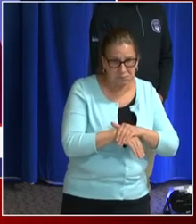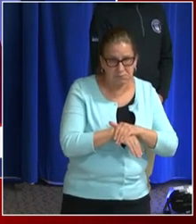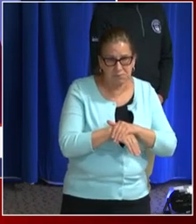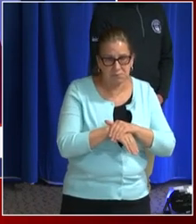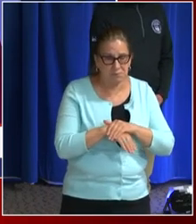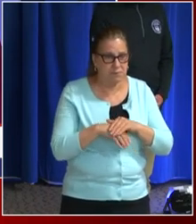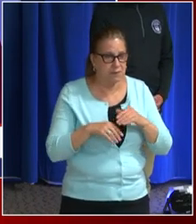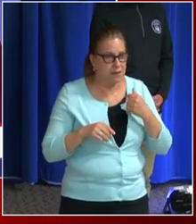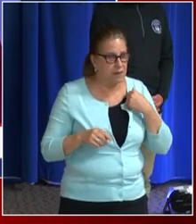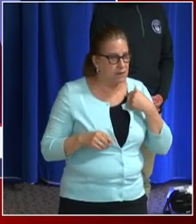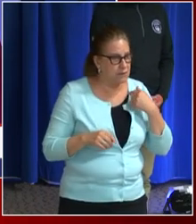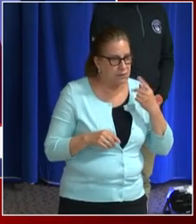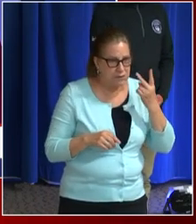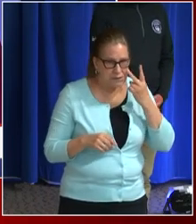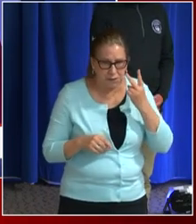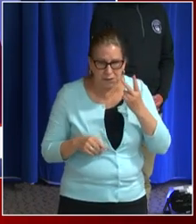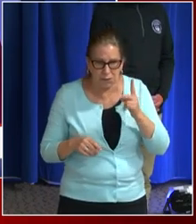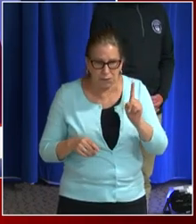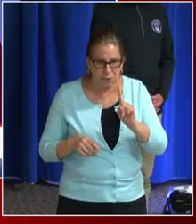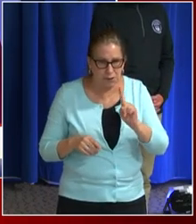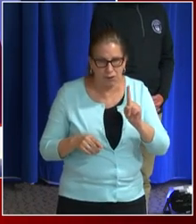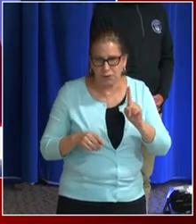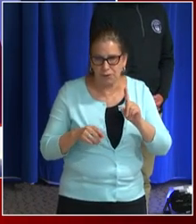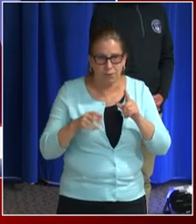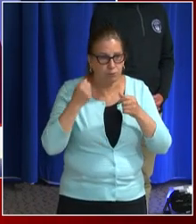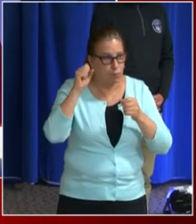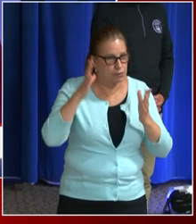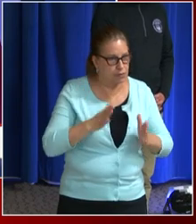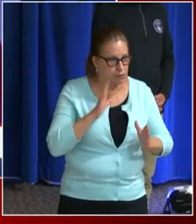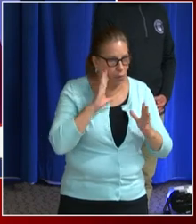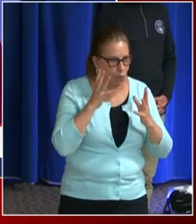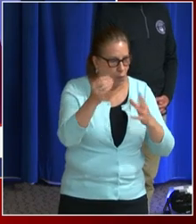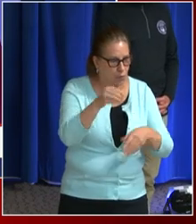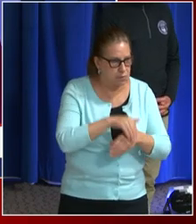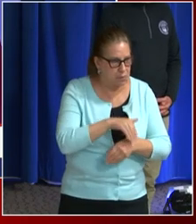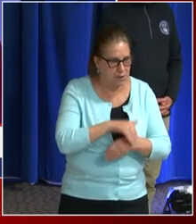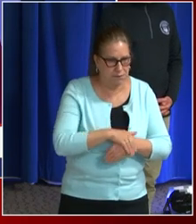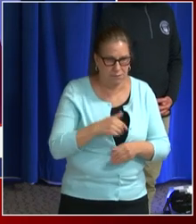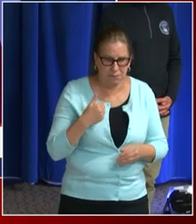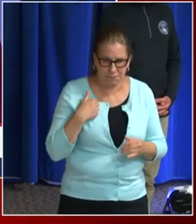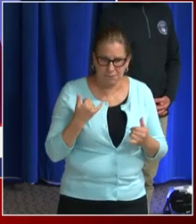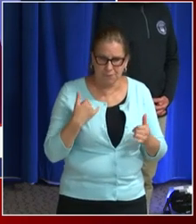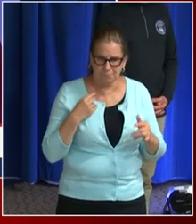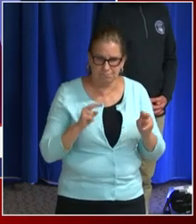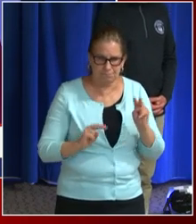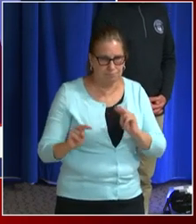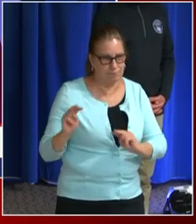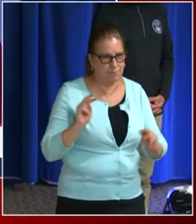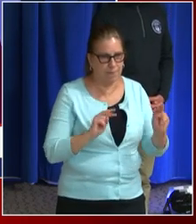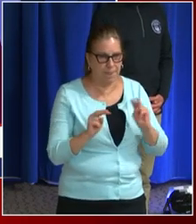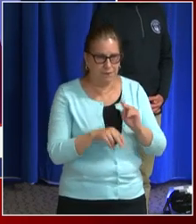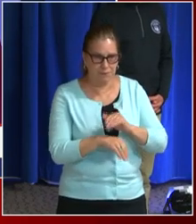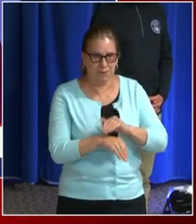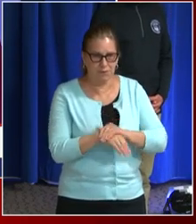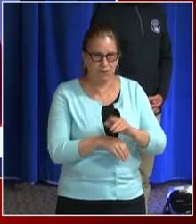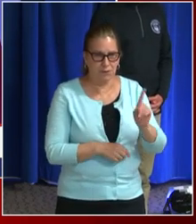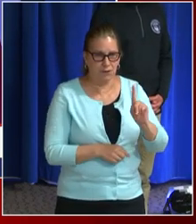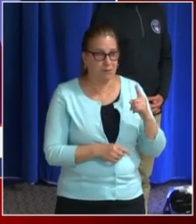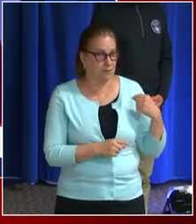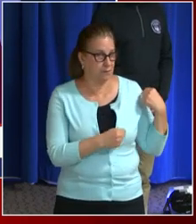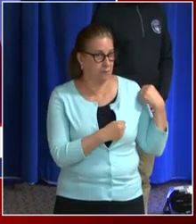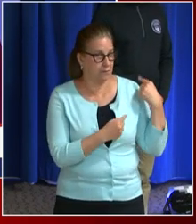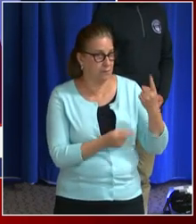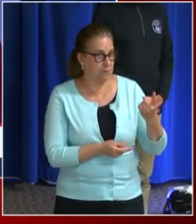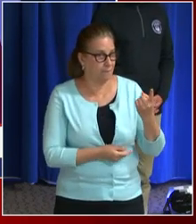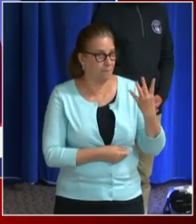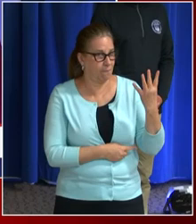moving today. That may be where protesters may gather. I think if the last 4 days is any indication,